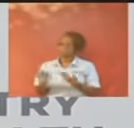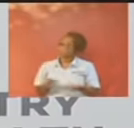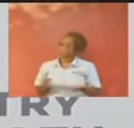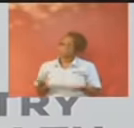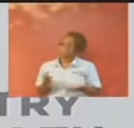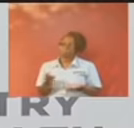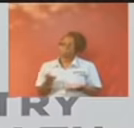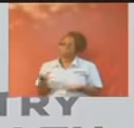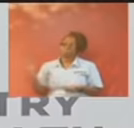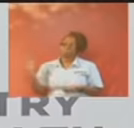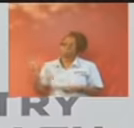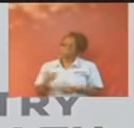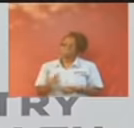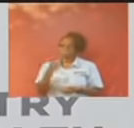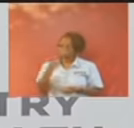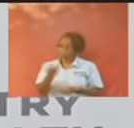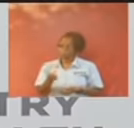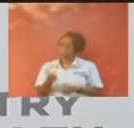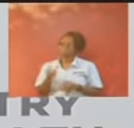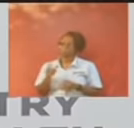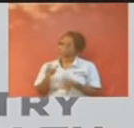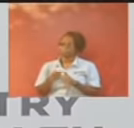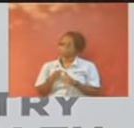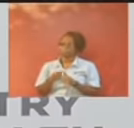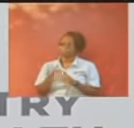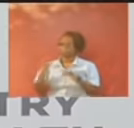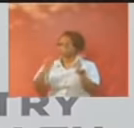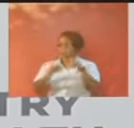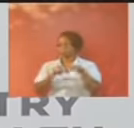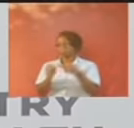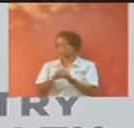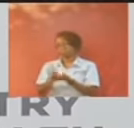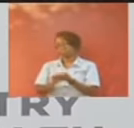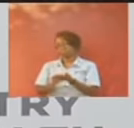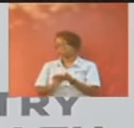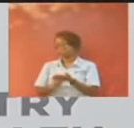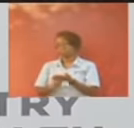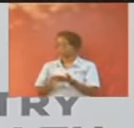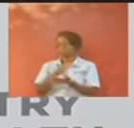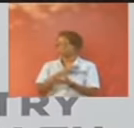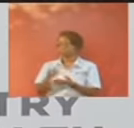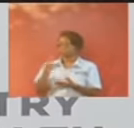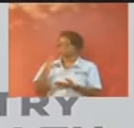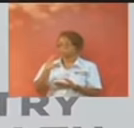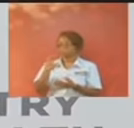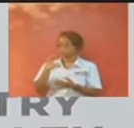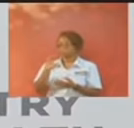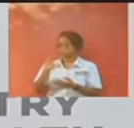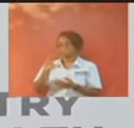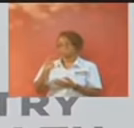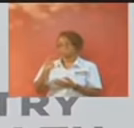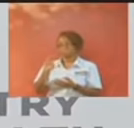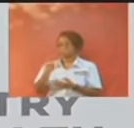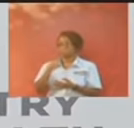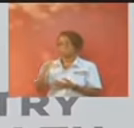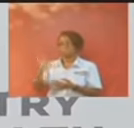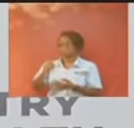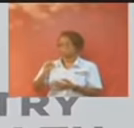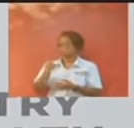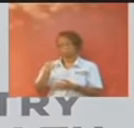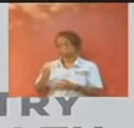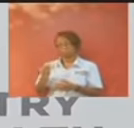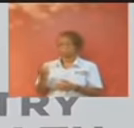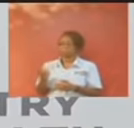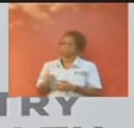to approval by the Chief Medical Officer. So the policy would really be centered